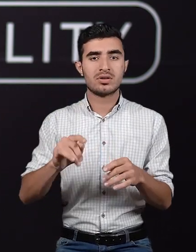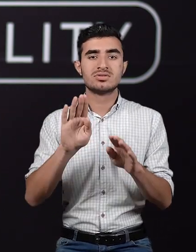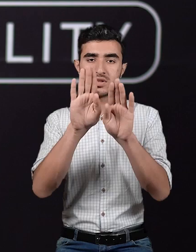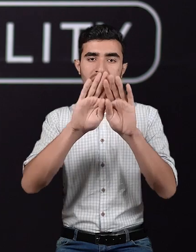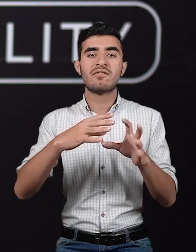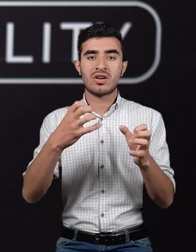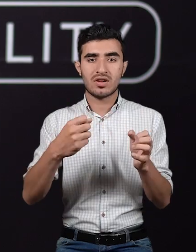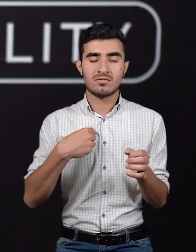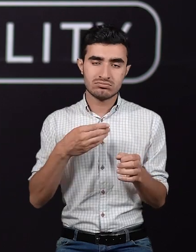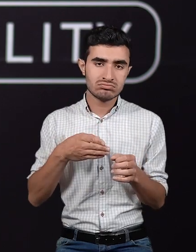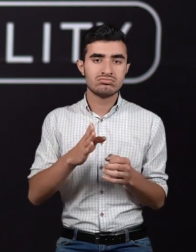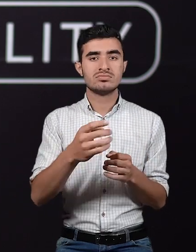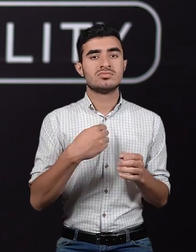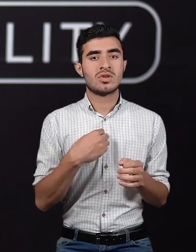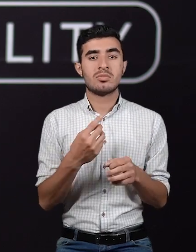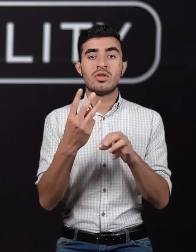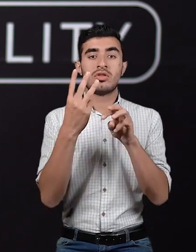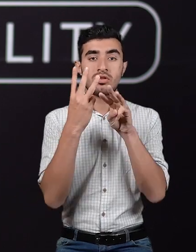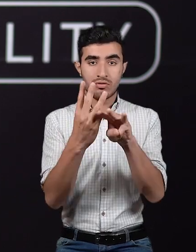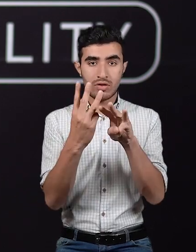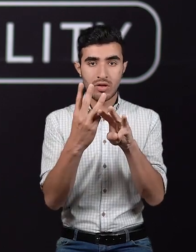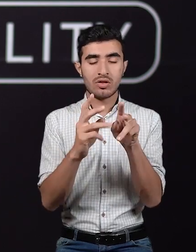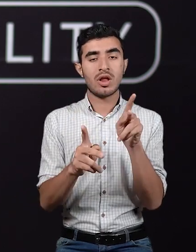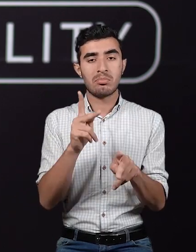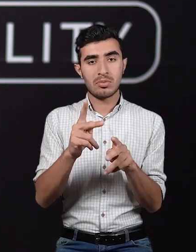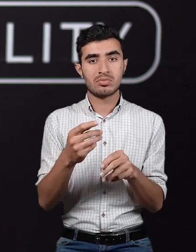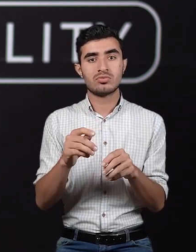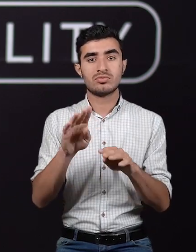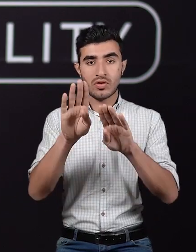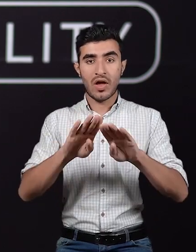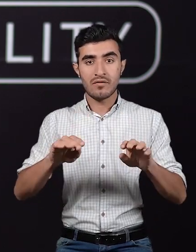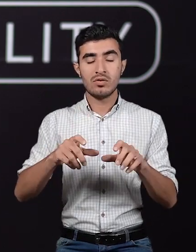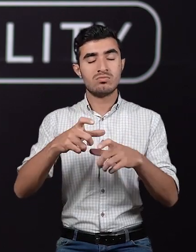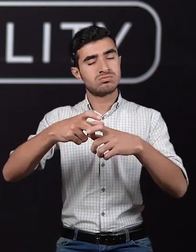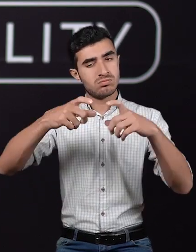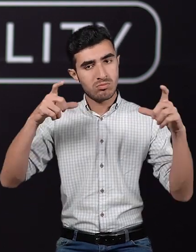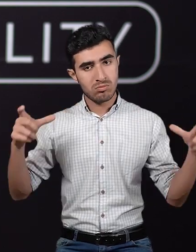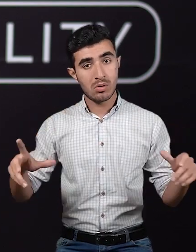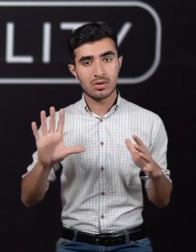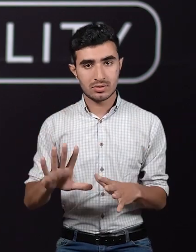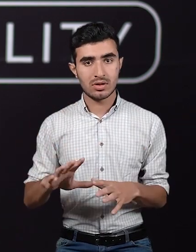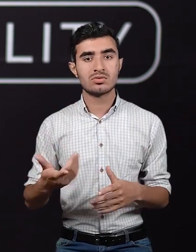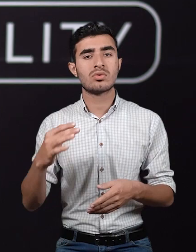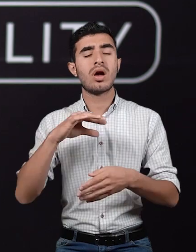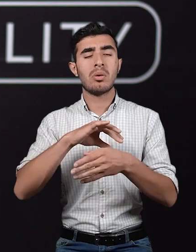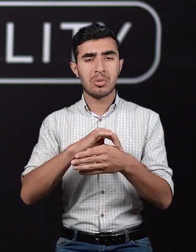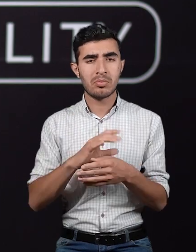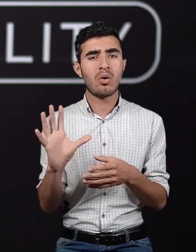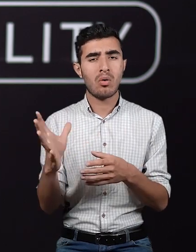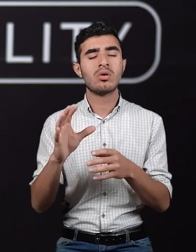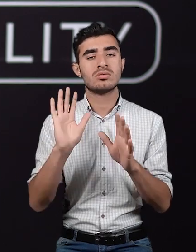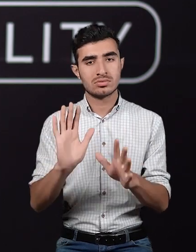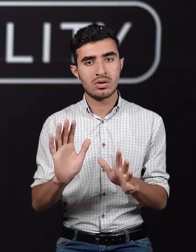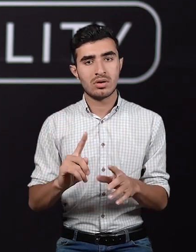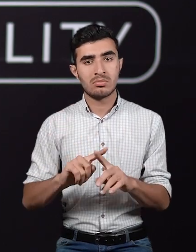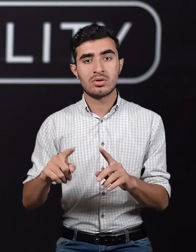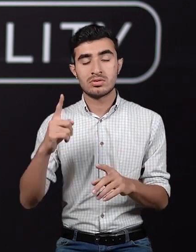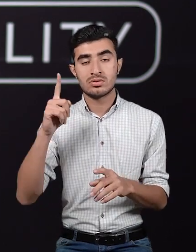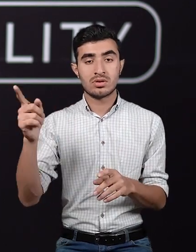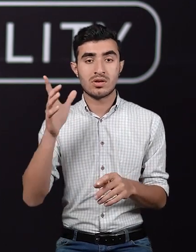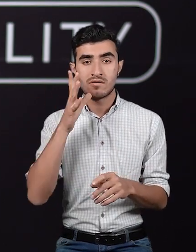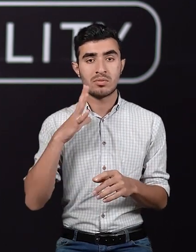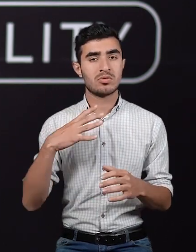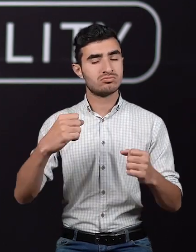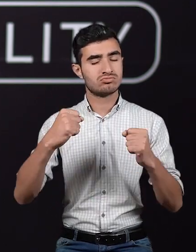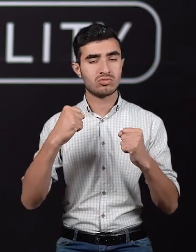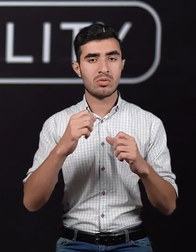massive Basant event of like 3,000 people. And despite her illness, she was such a strong